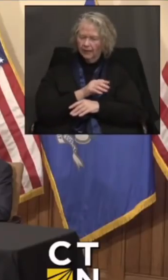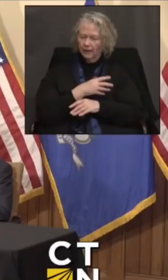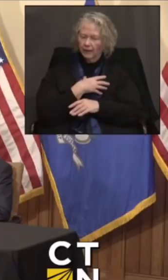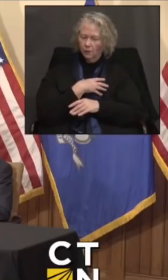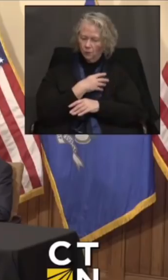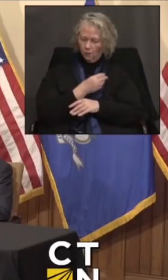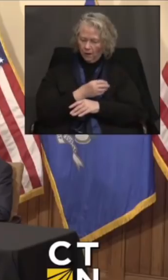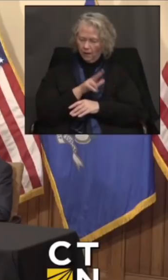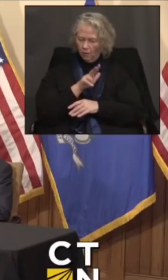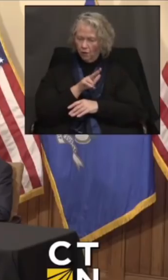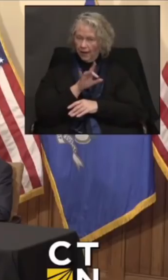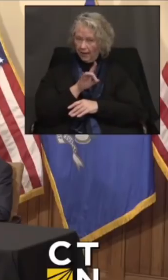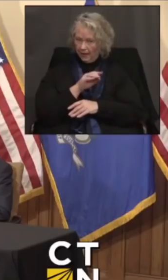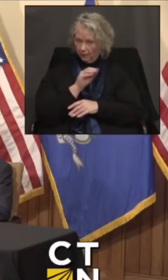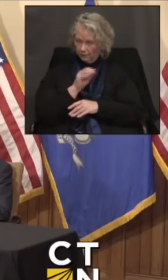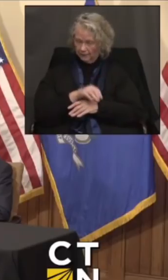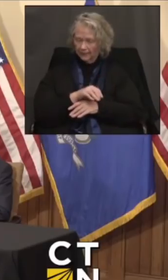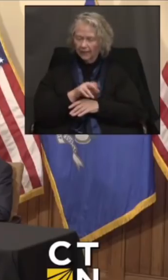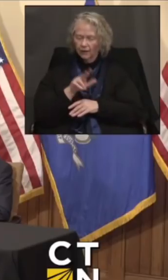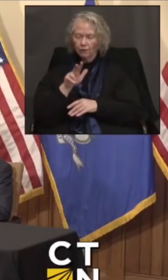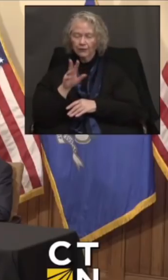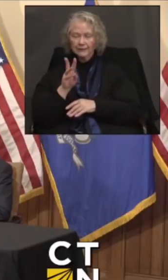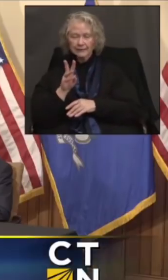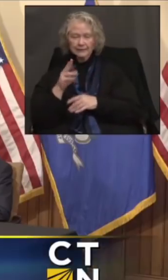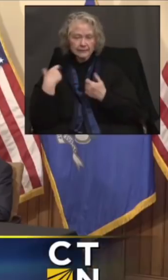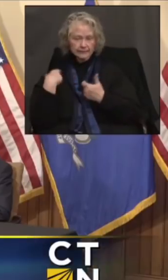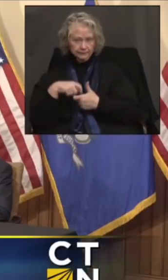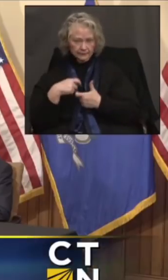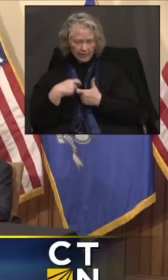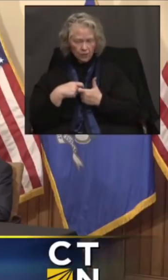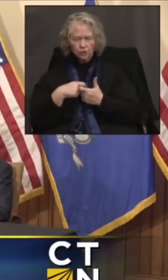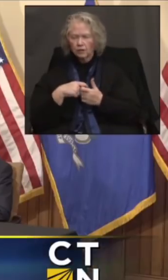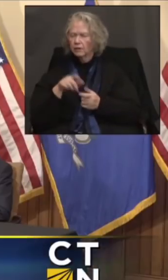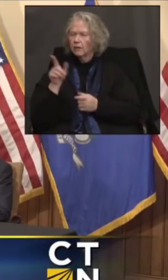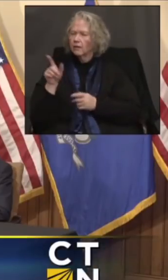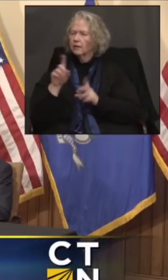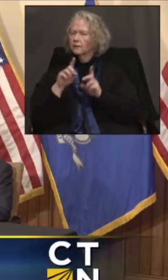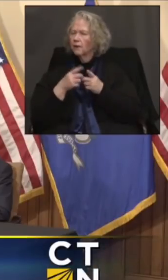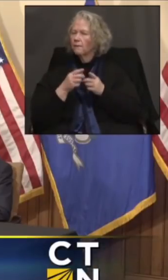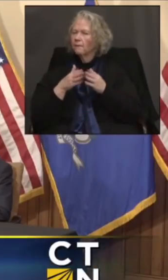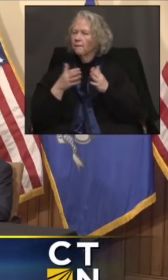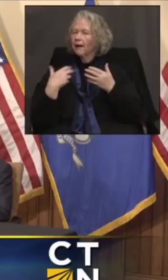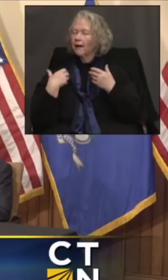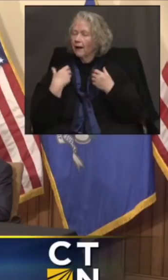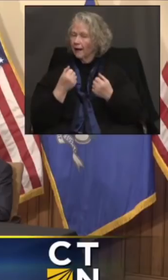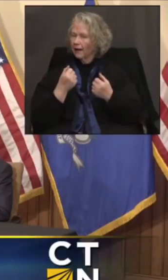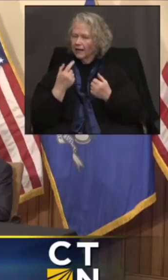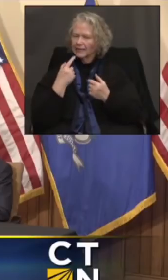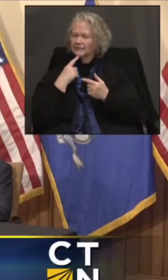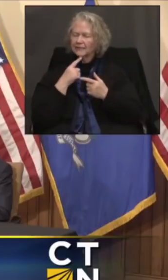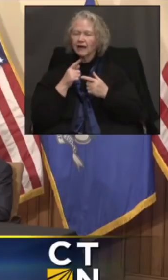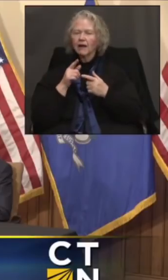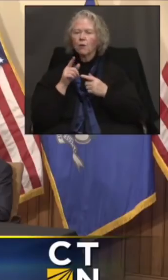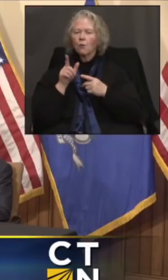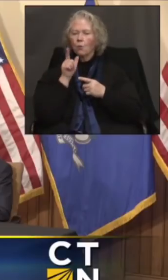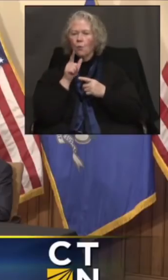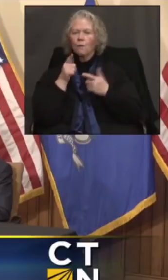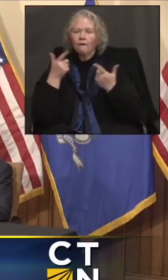and 36% Hispanic. Did DPH give you any figures, percentages on the fully